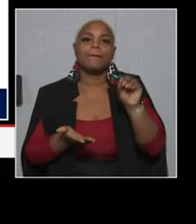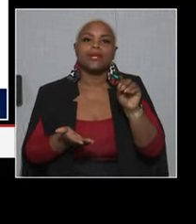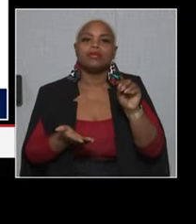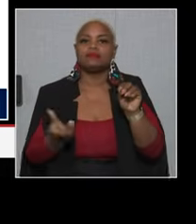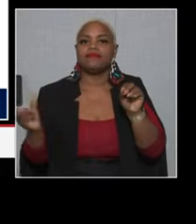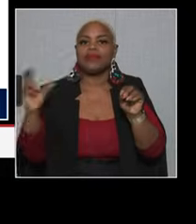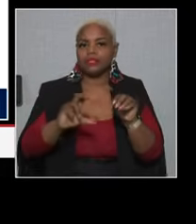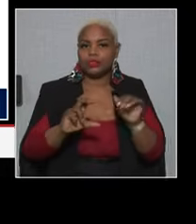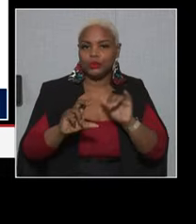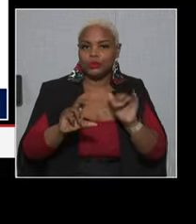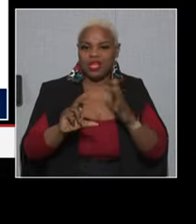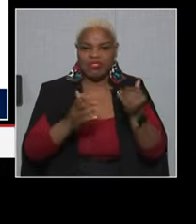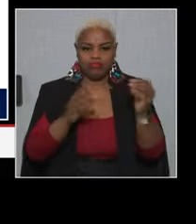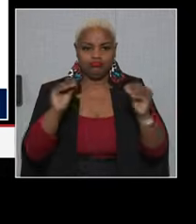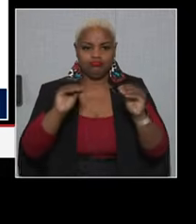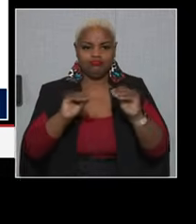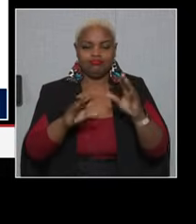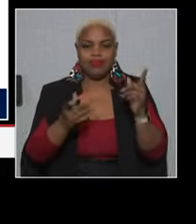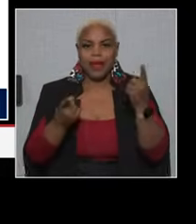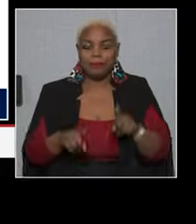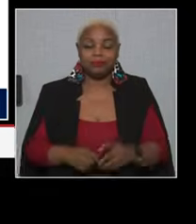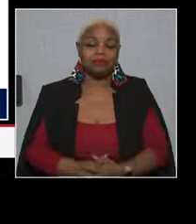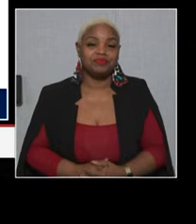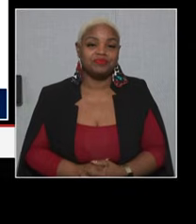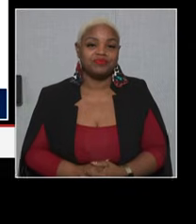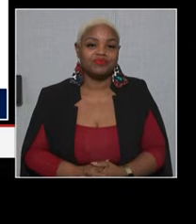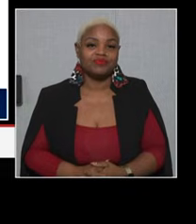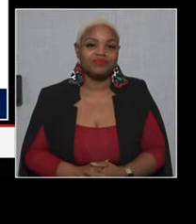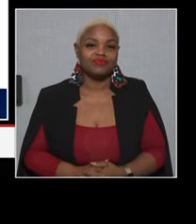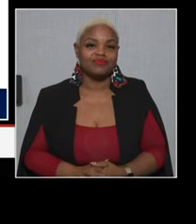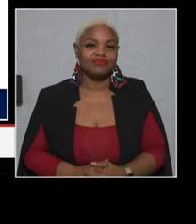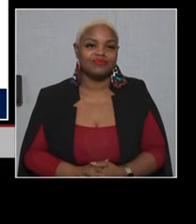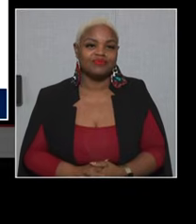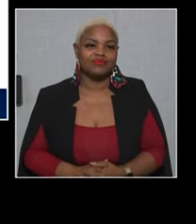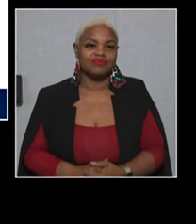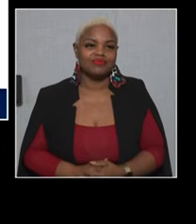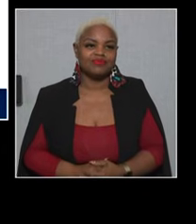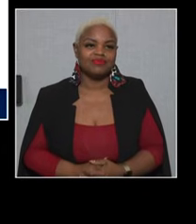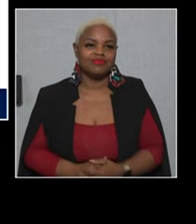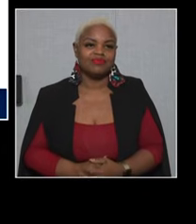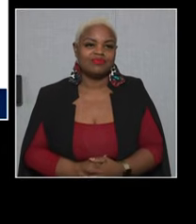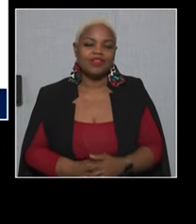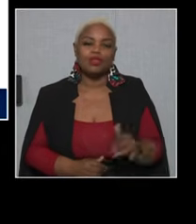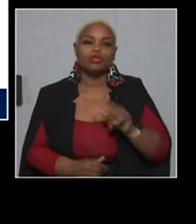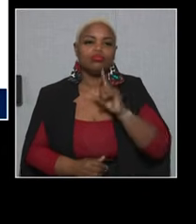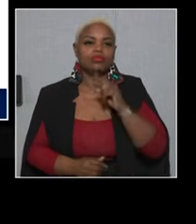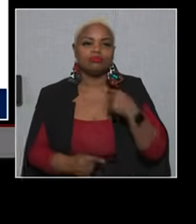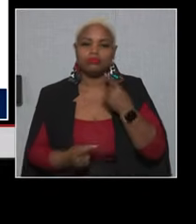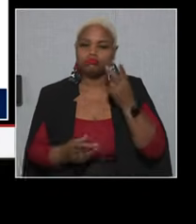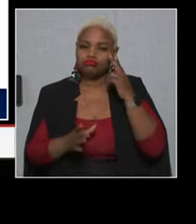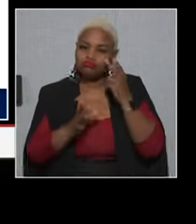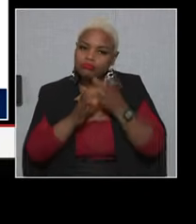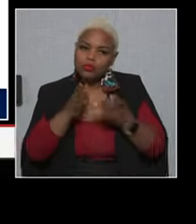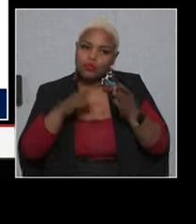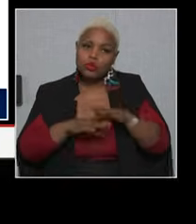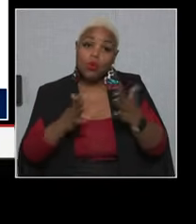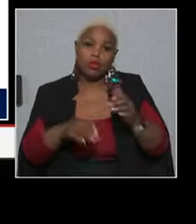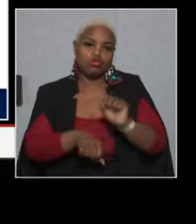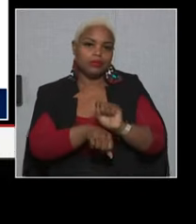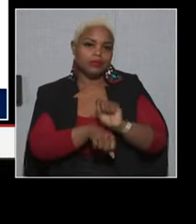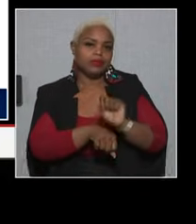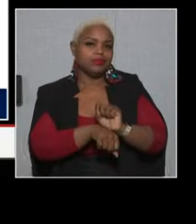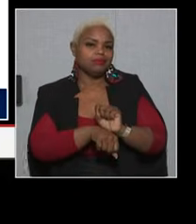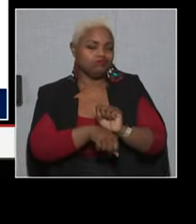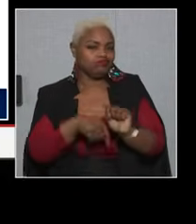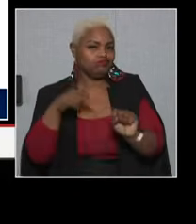have not pursued the Housing and Downtown program. We're also wholly focused on jobs. The mayor mentioned